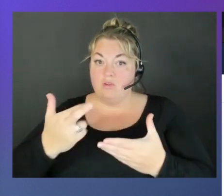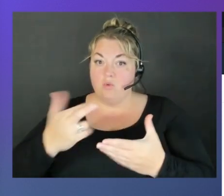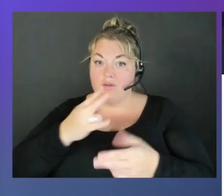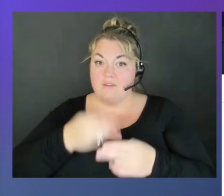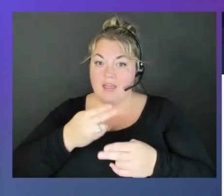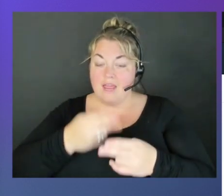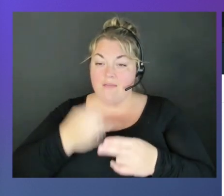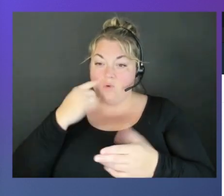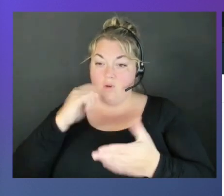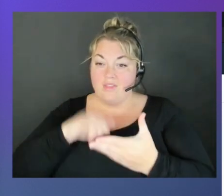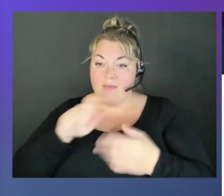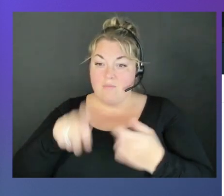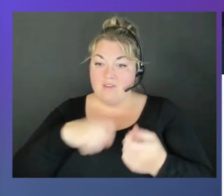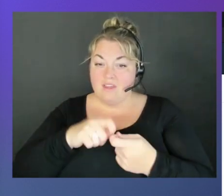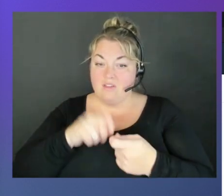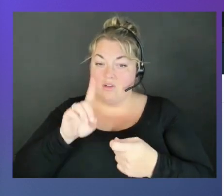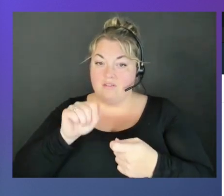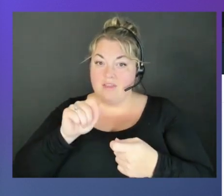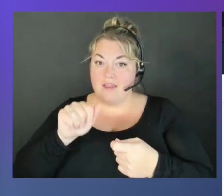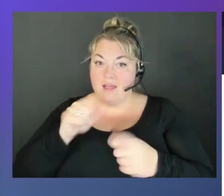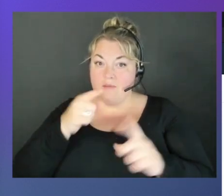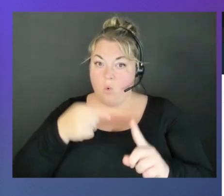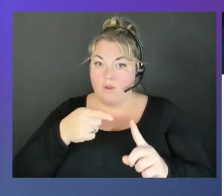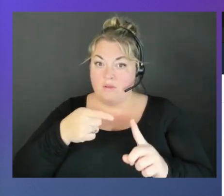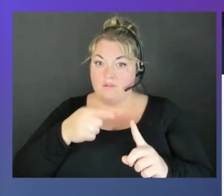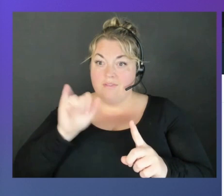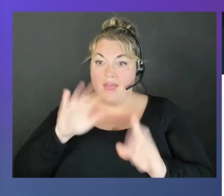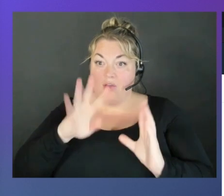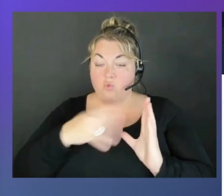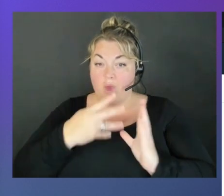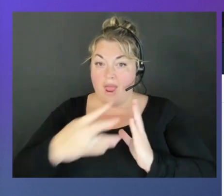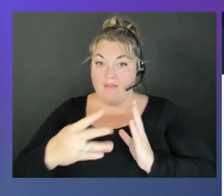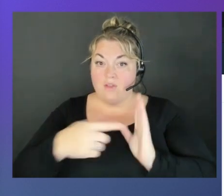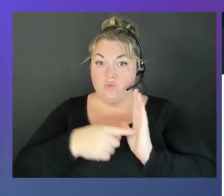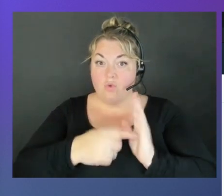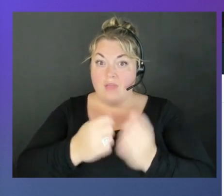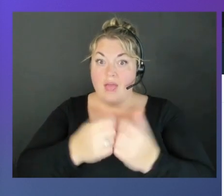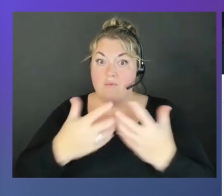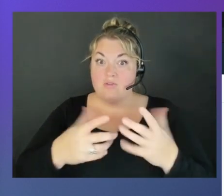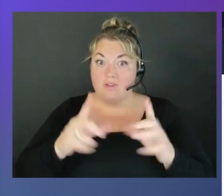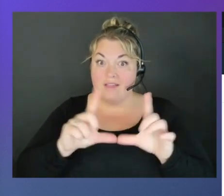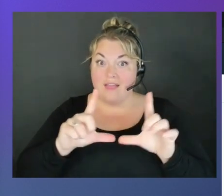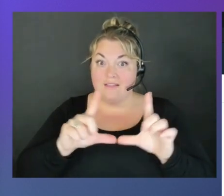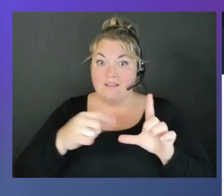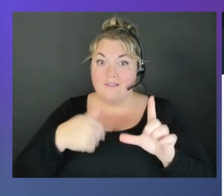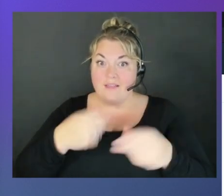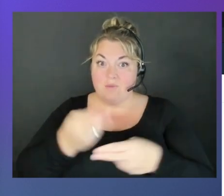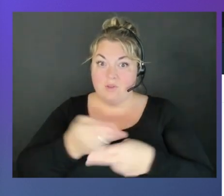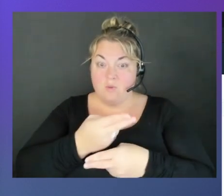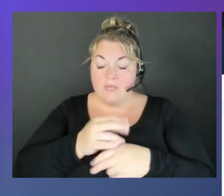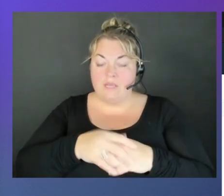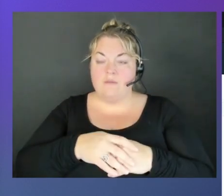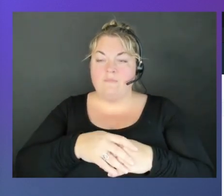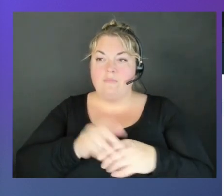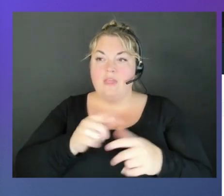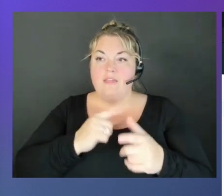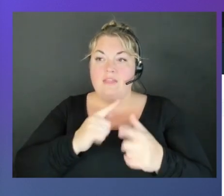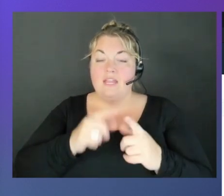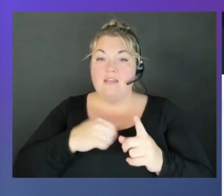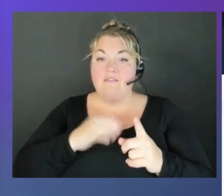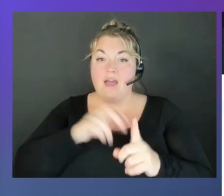this particular data point, for this graph that shows how much license I'm consuming. Then if I pop over